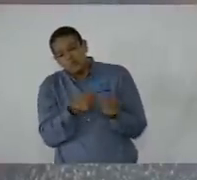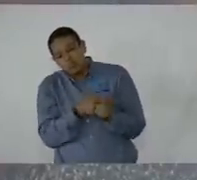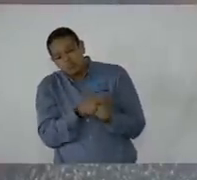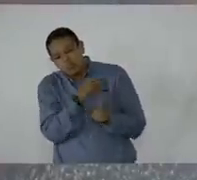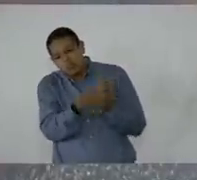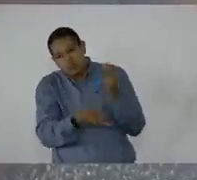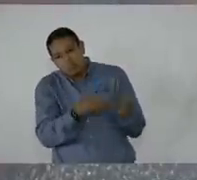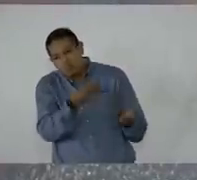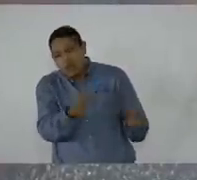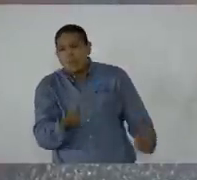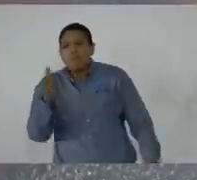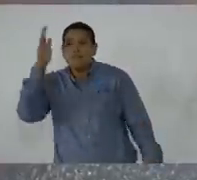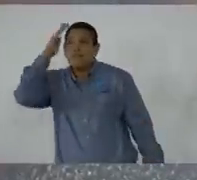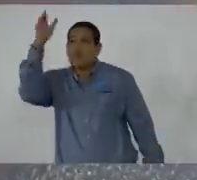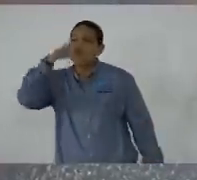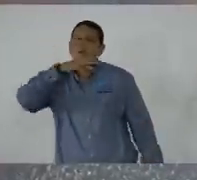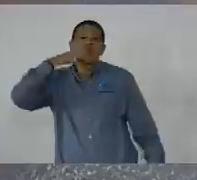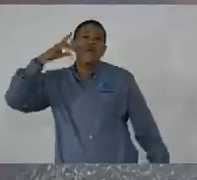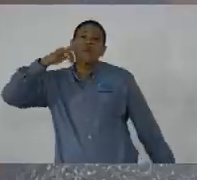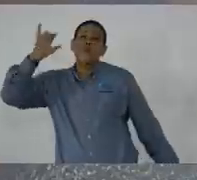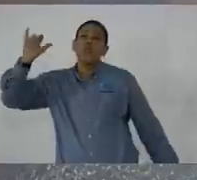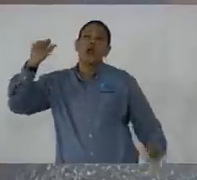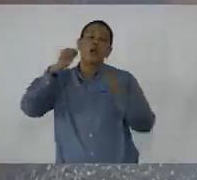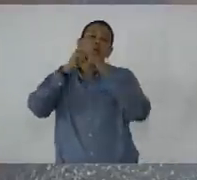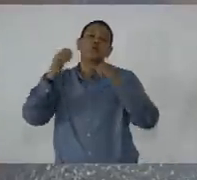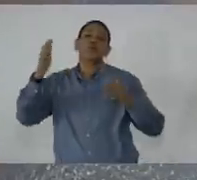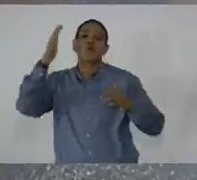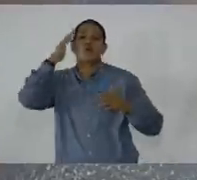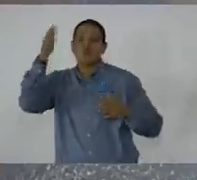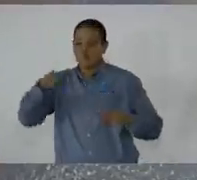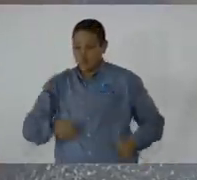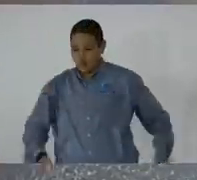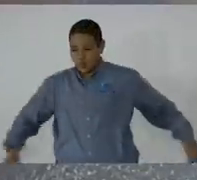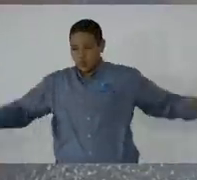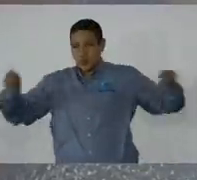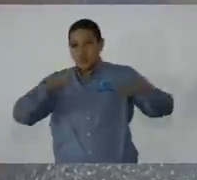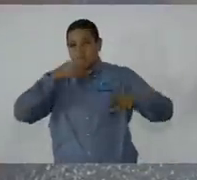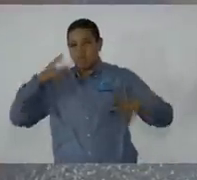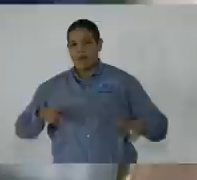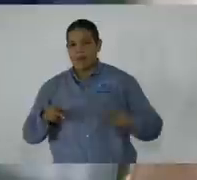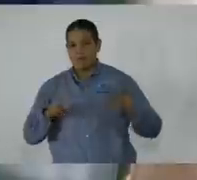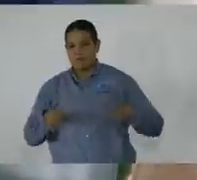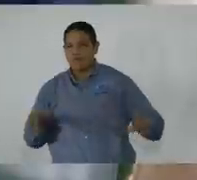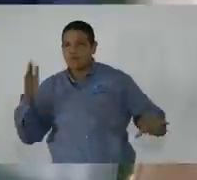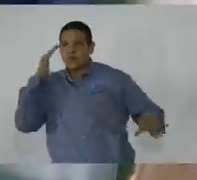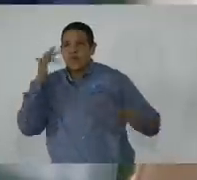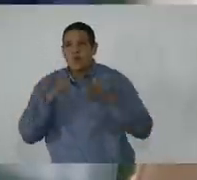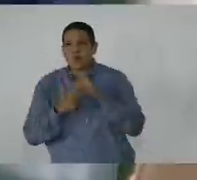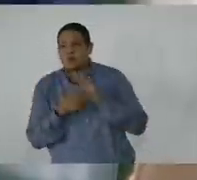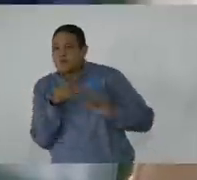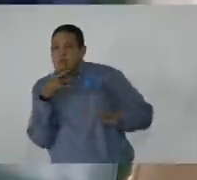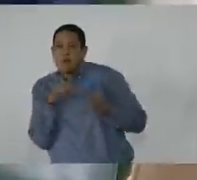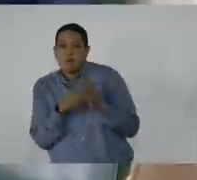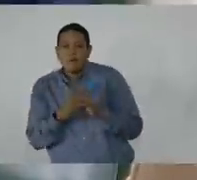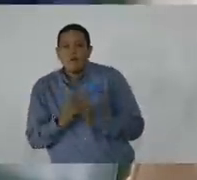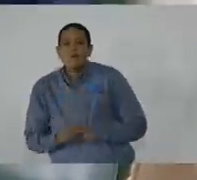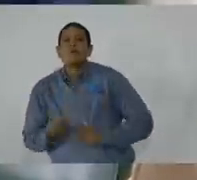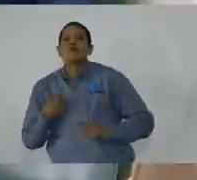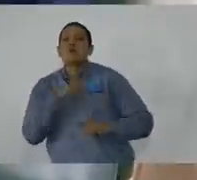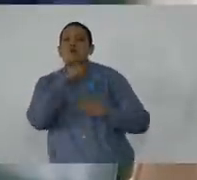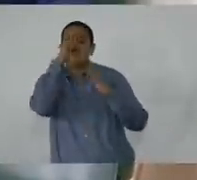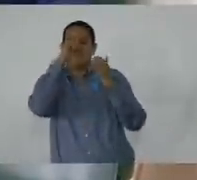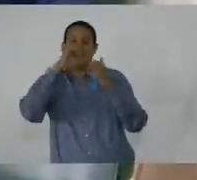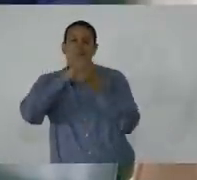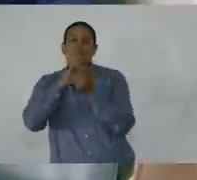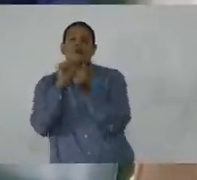is the future of farming without future farmers? It's very important. And so we have partnered with